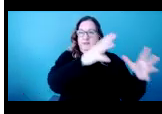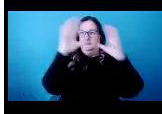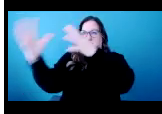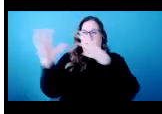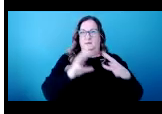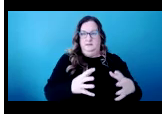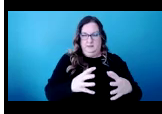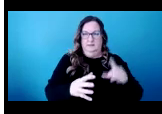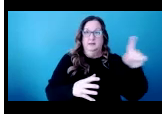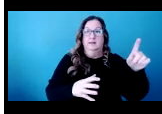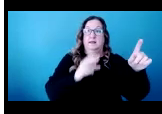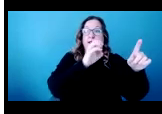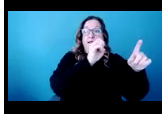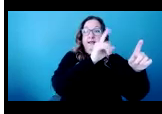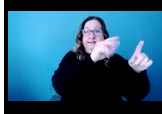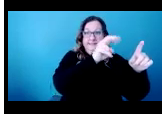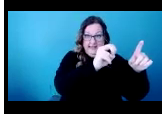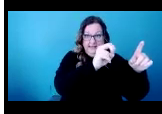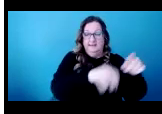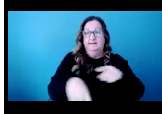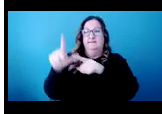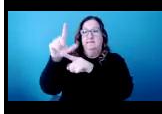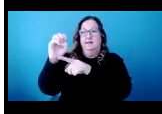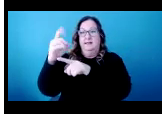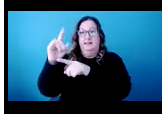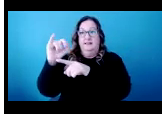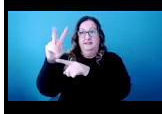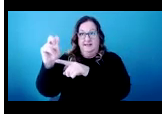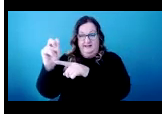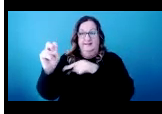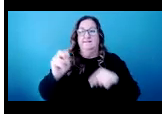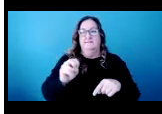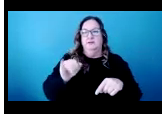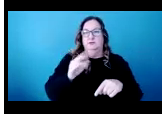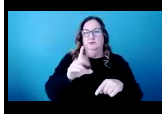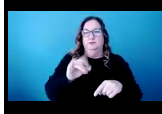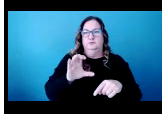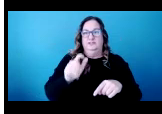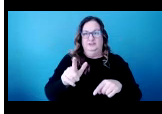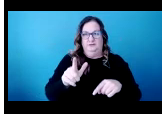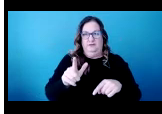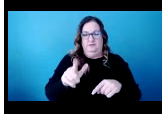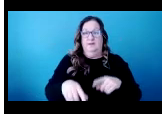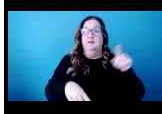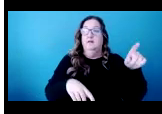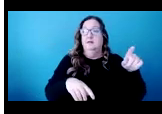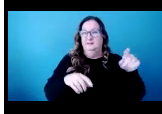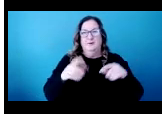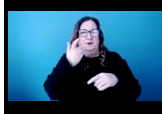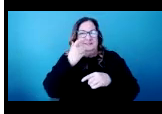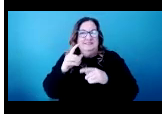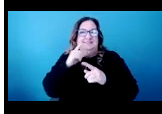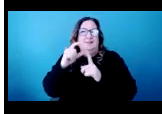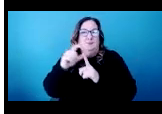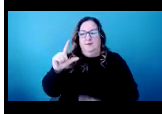branch, the legislative branch, and the judicial branch. We just mentioned legislature, so as you